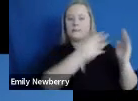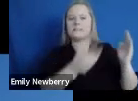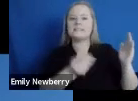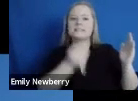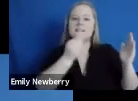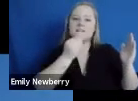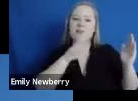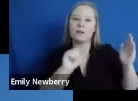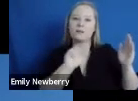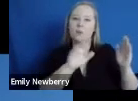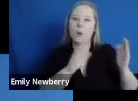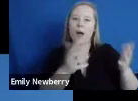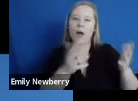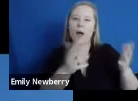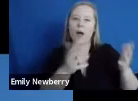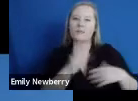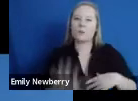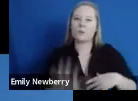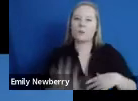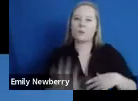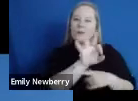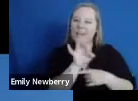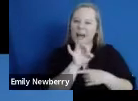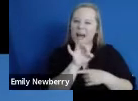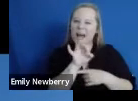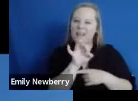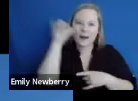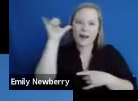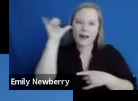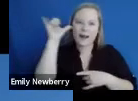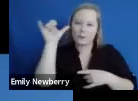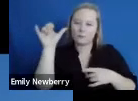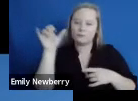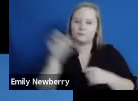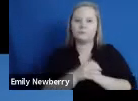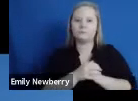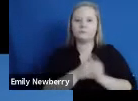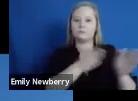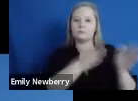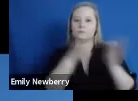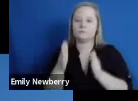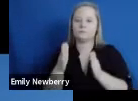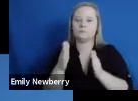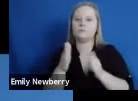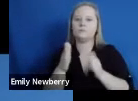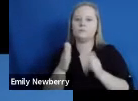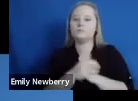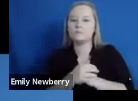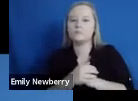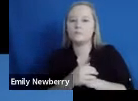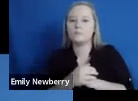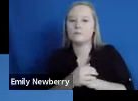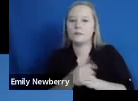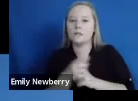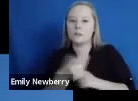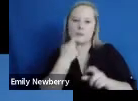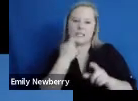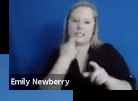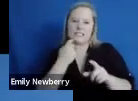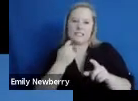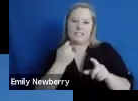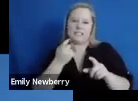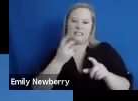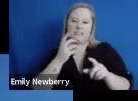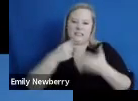about 900 head of cattle that we can hold there. The next building is our lab building, which is the nave that she was just talking about.